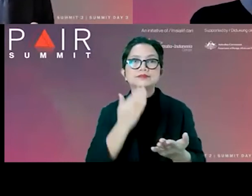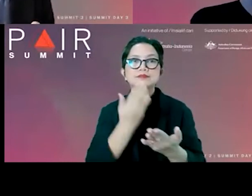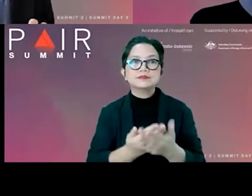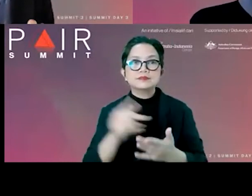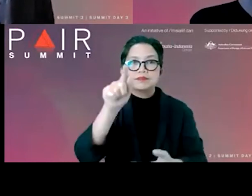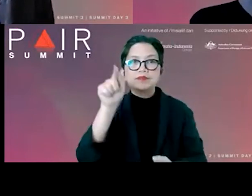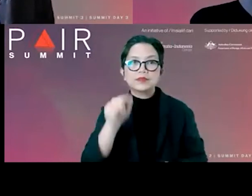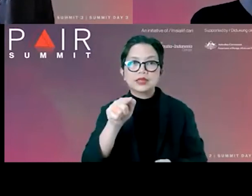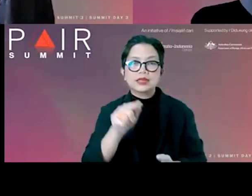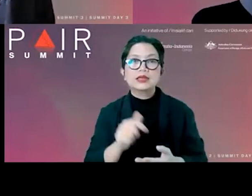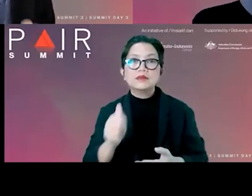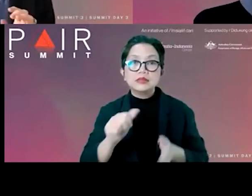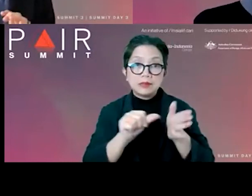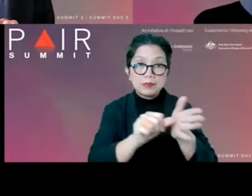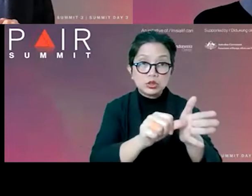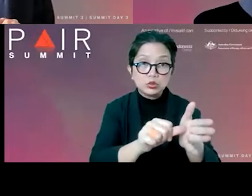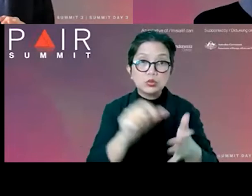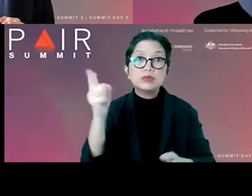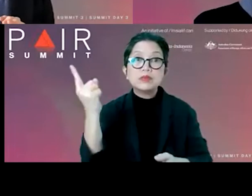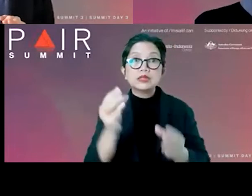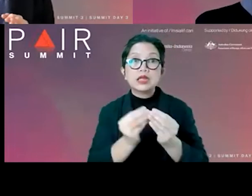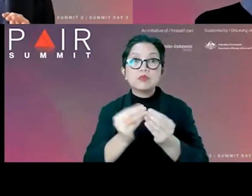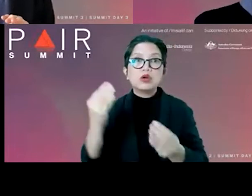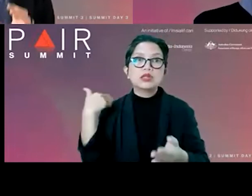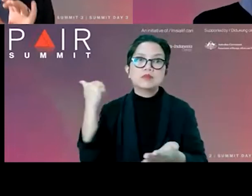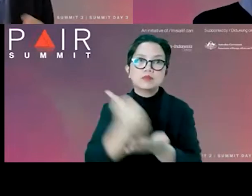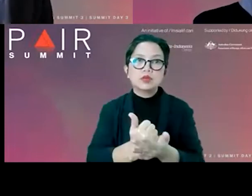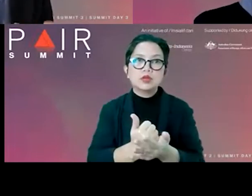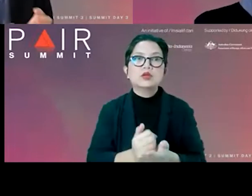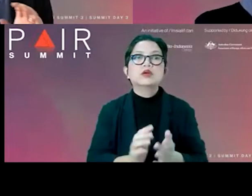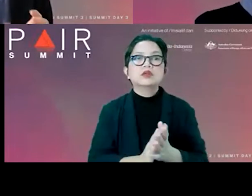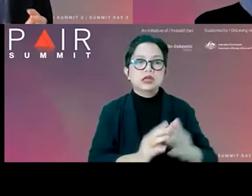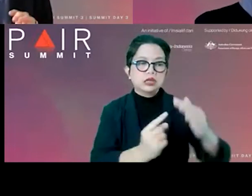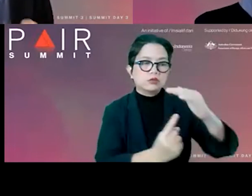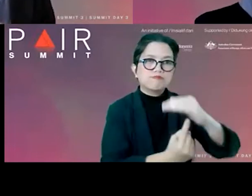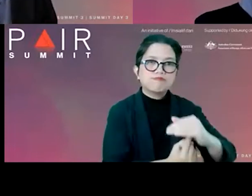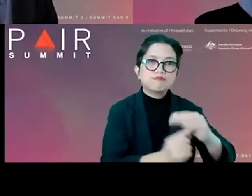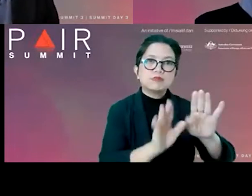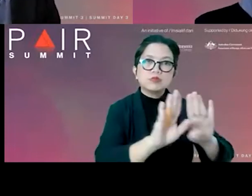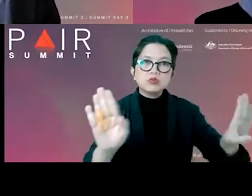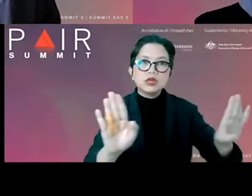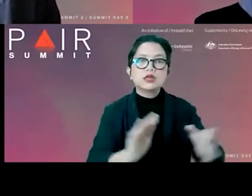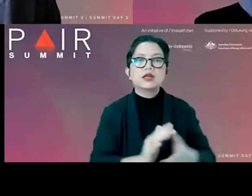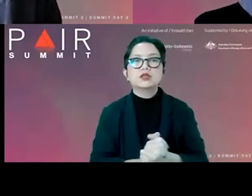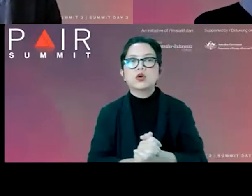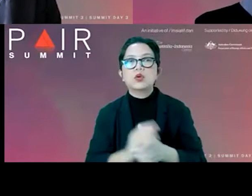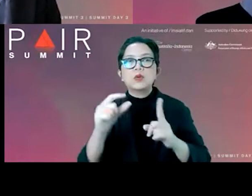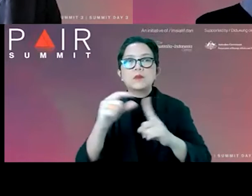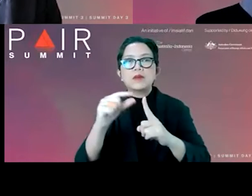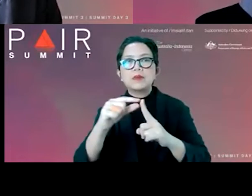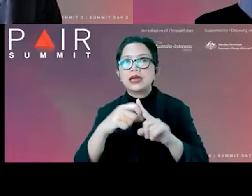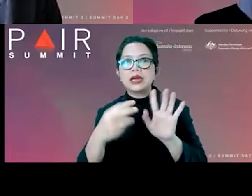decision about coming out of lockdown or easing restrictions? Because that's, where one of the tensions was.